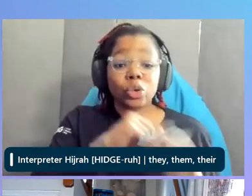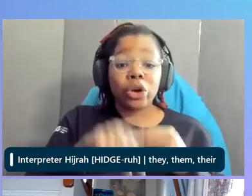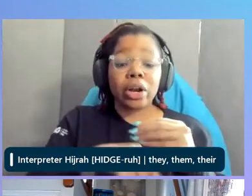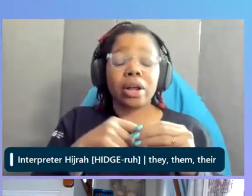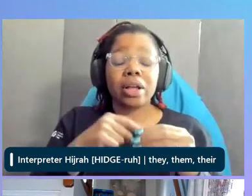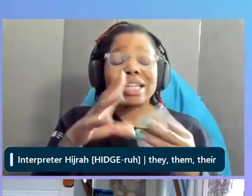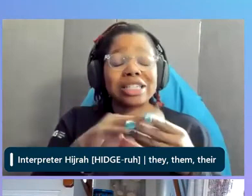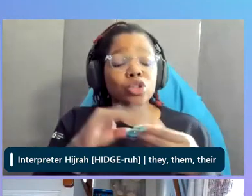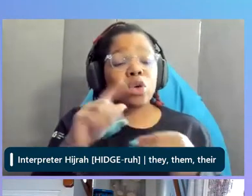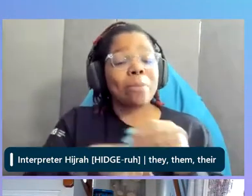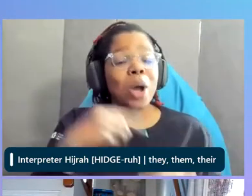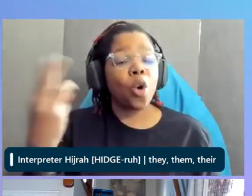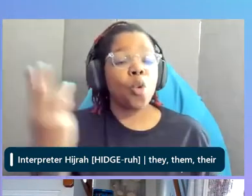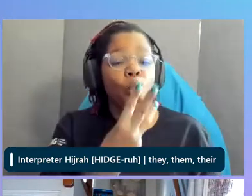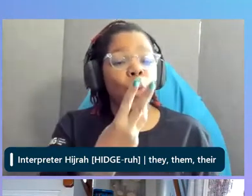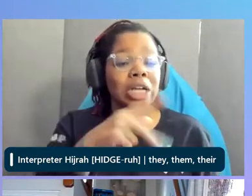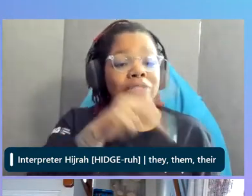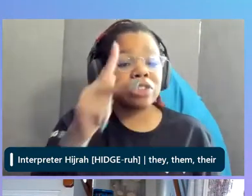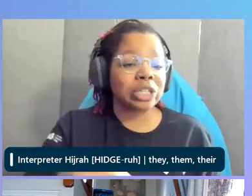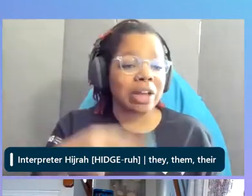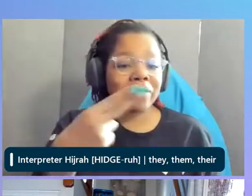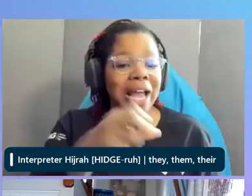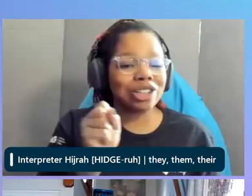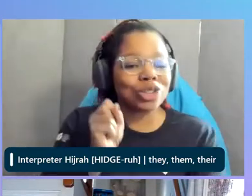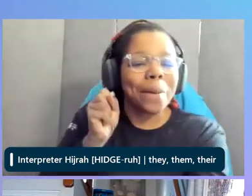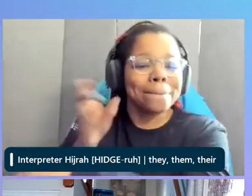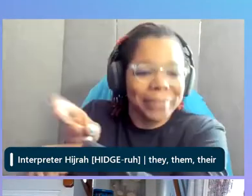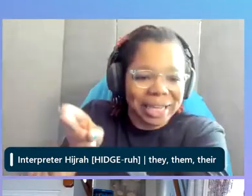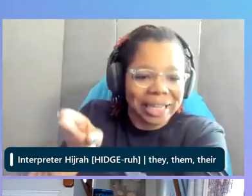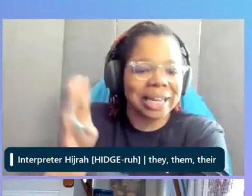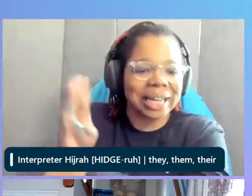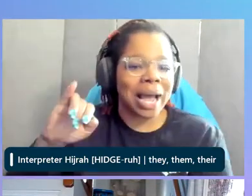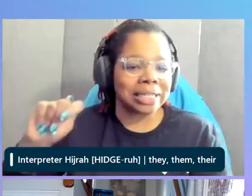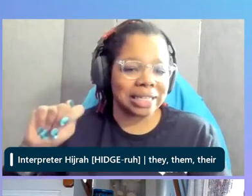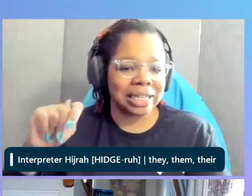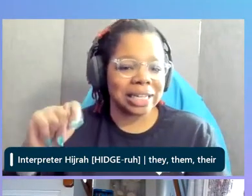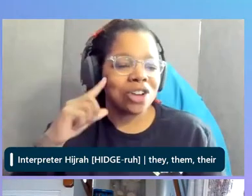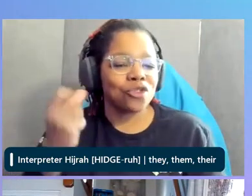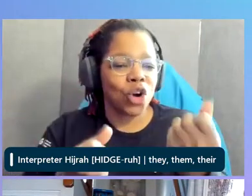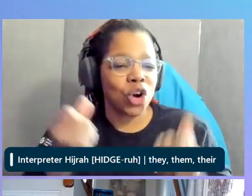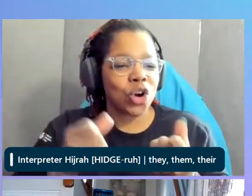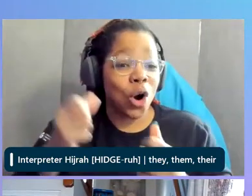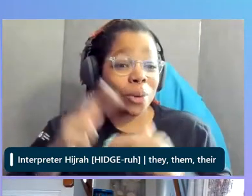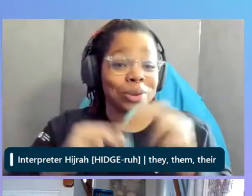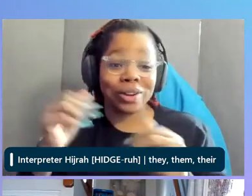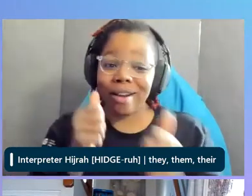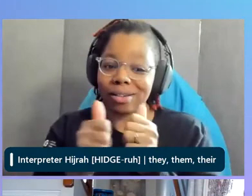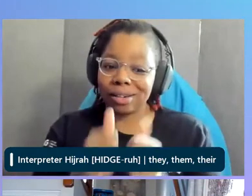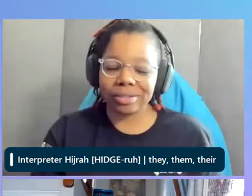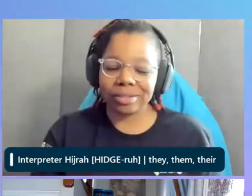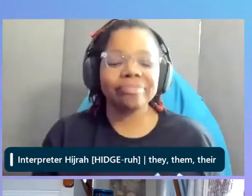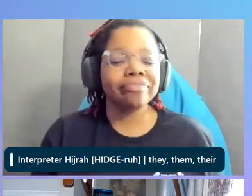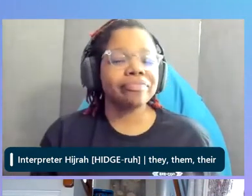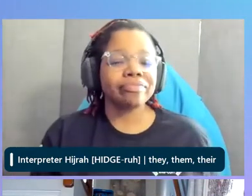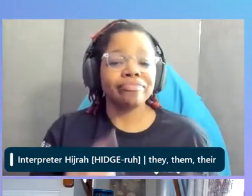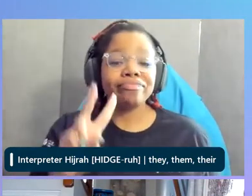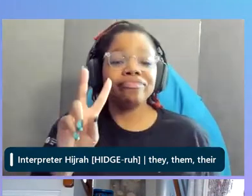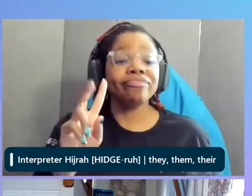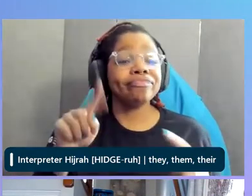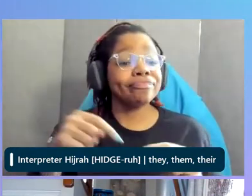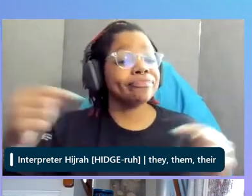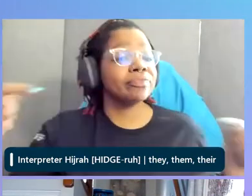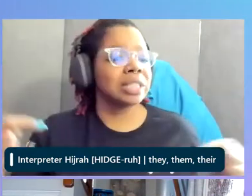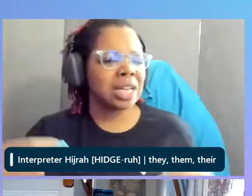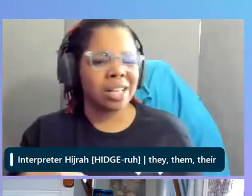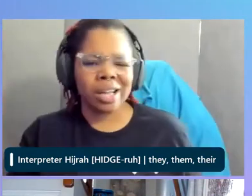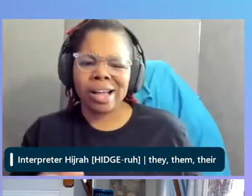Philadelphia high school that beat MIT in a car building contest. Now, the flip side of this is poor incentivization,